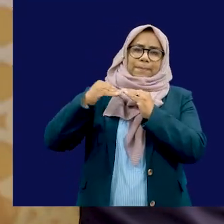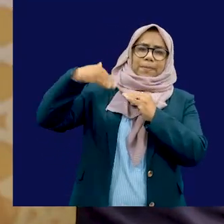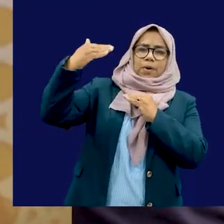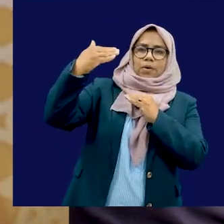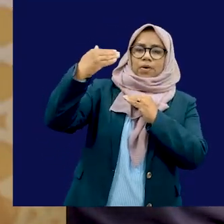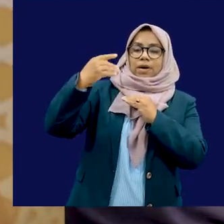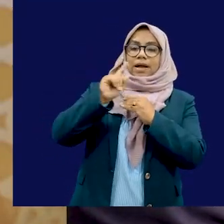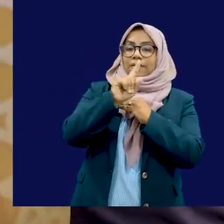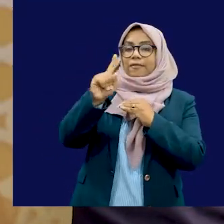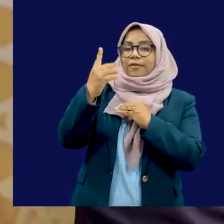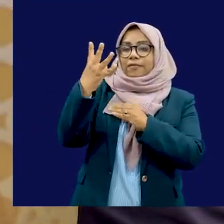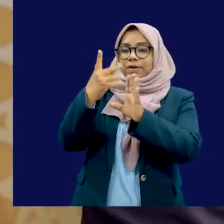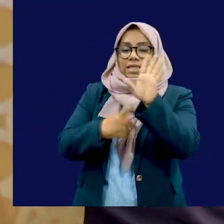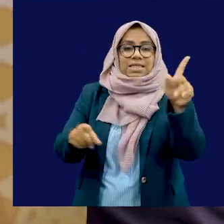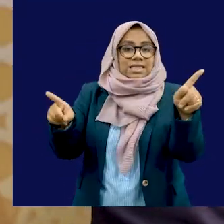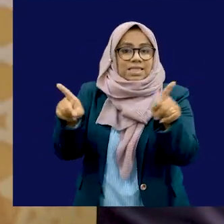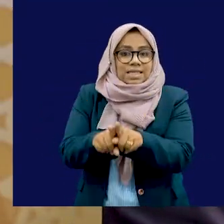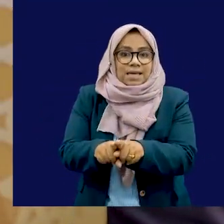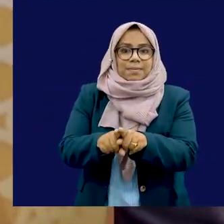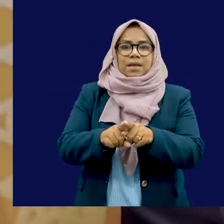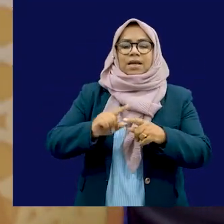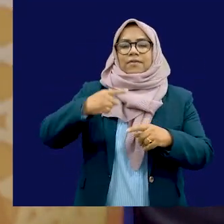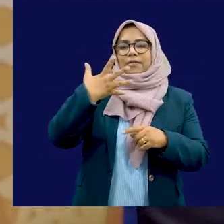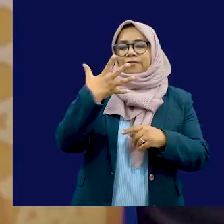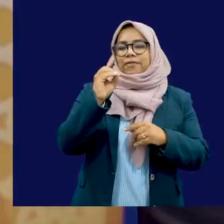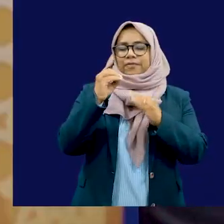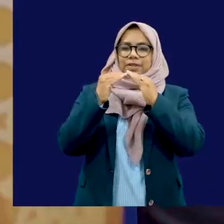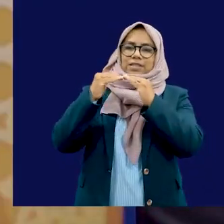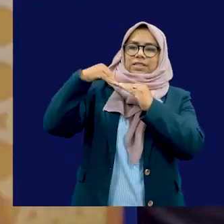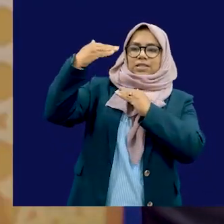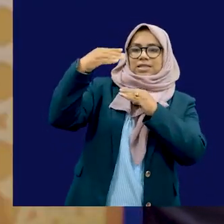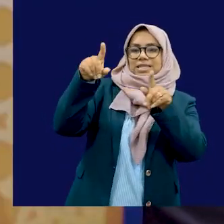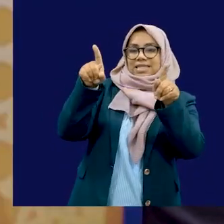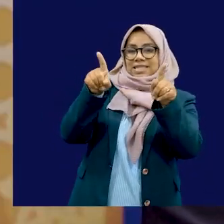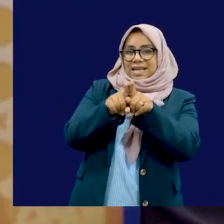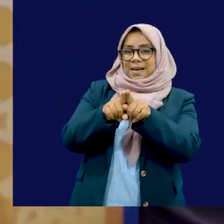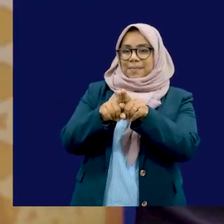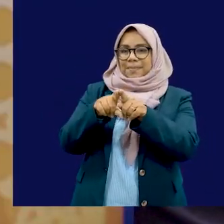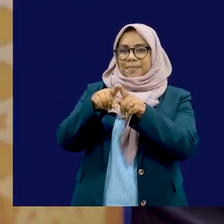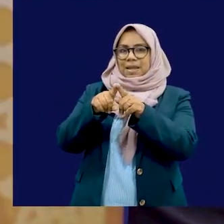every 40 a bint laboon is due, and for every 50 a hiqqa is due.